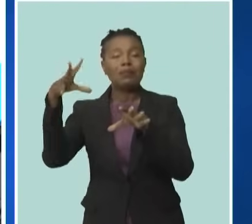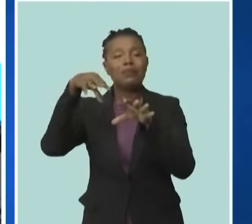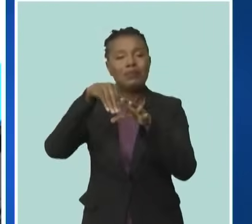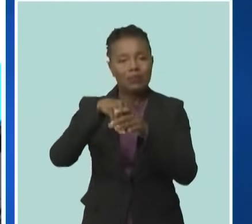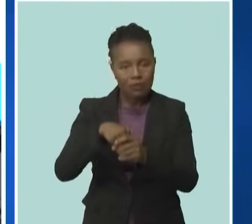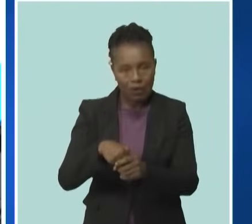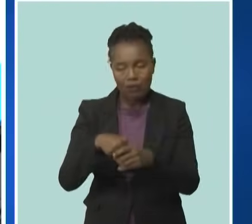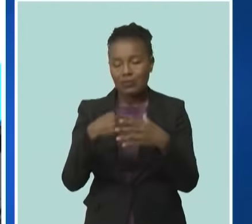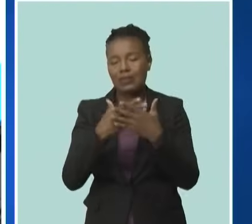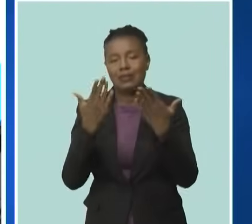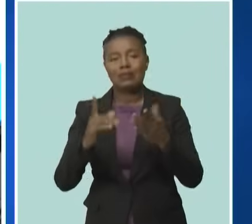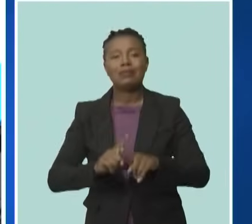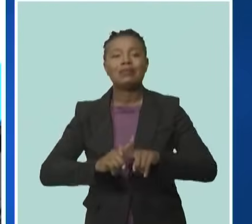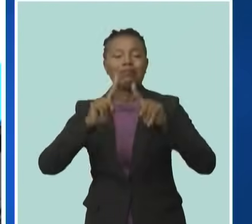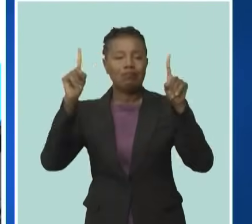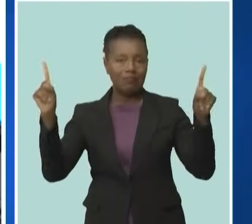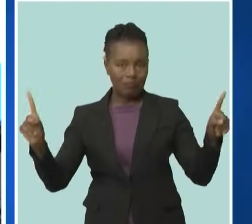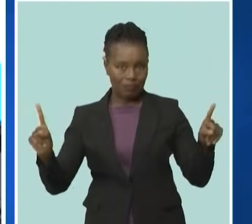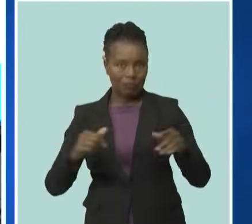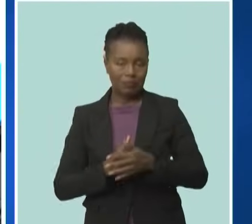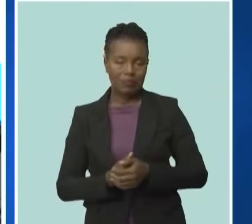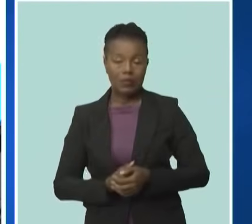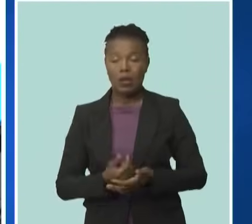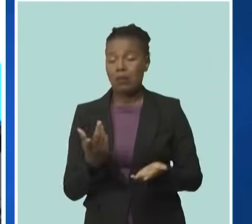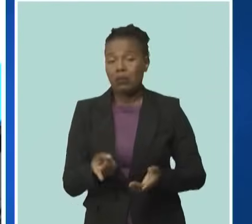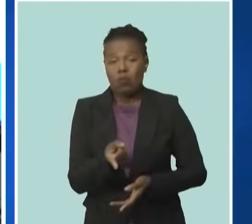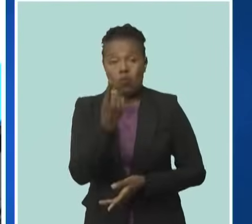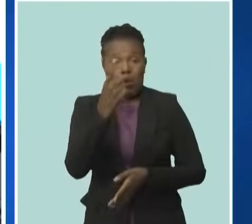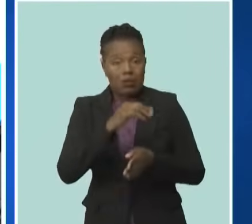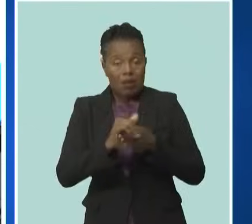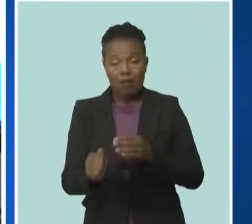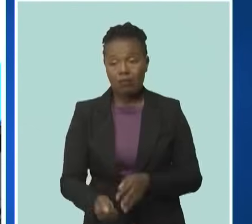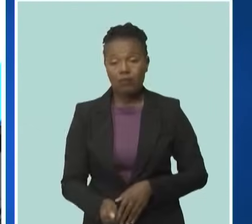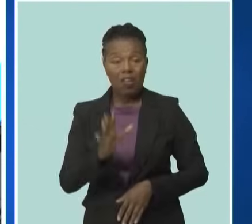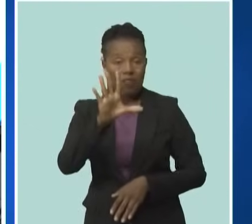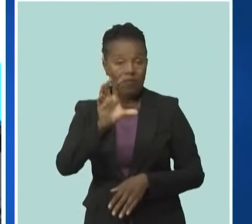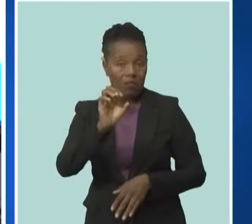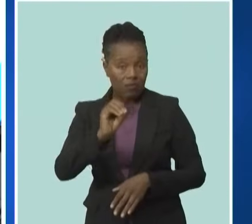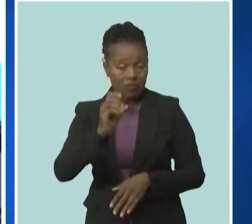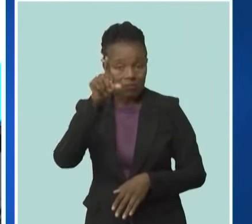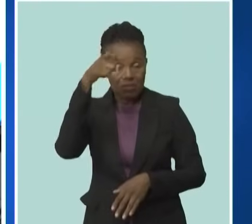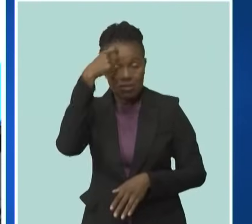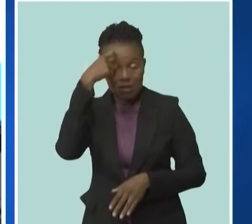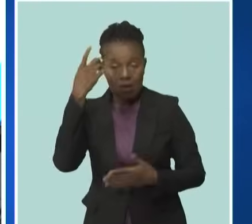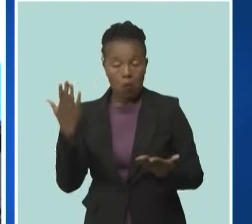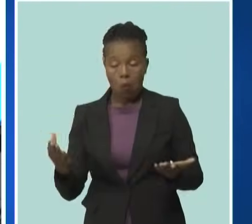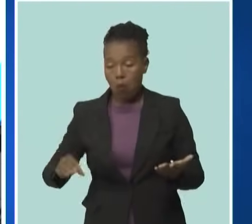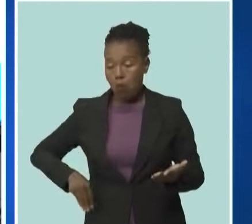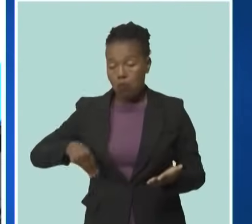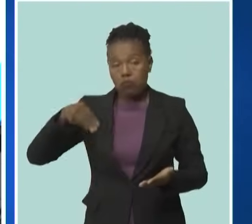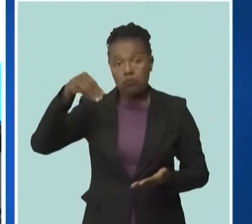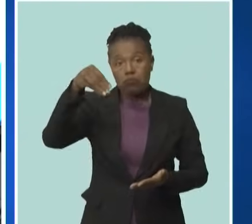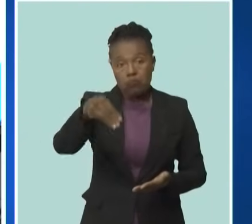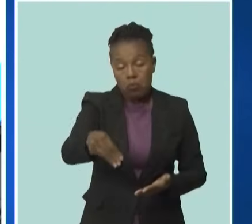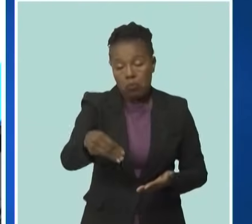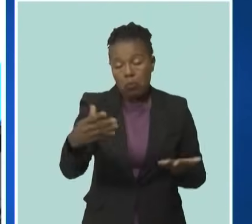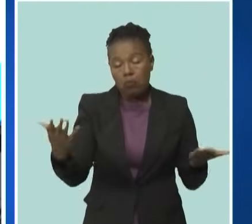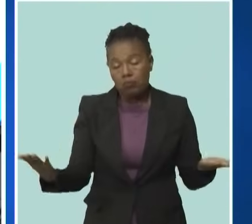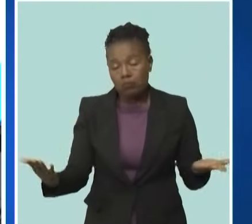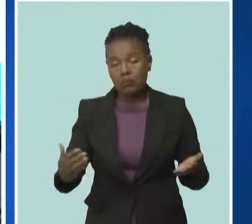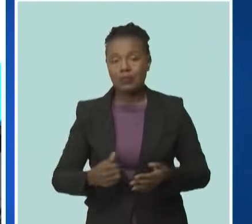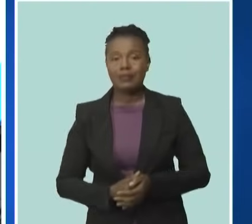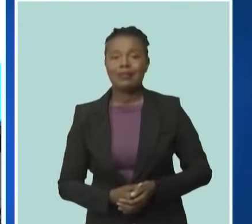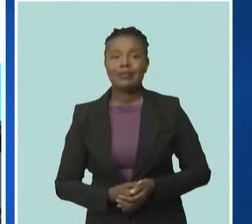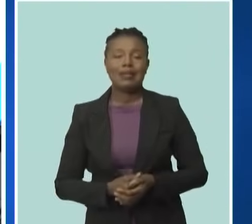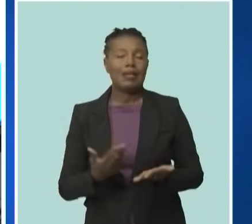bigger than yourself. Whether it is $1, a few cents, or a contribution from someone who believes in the cause, it